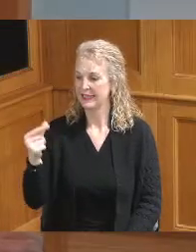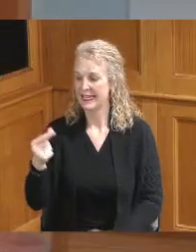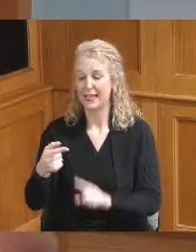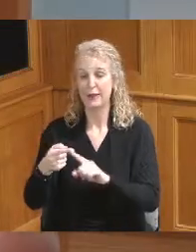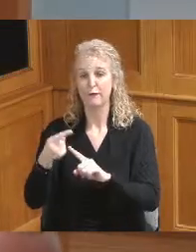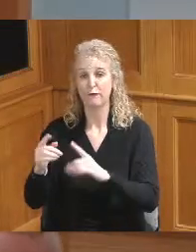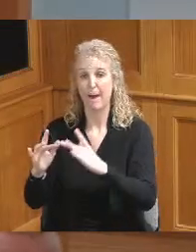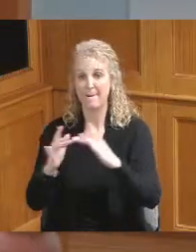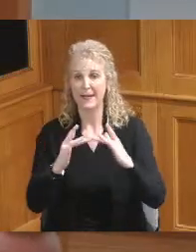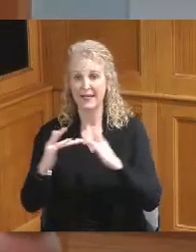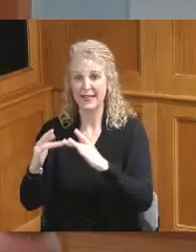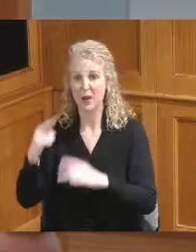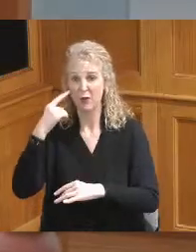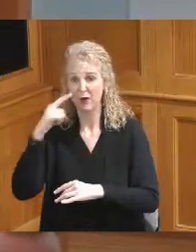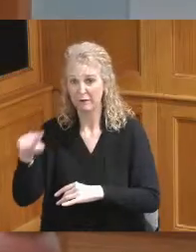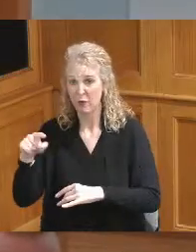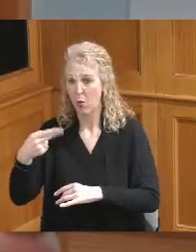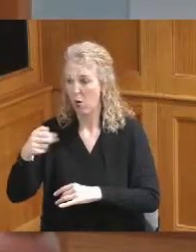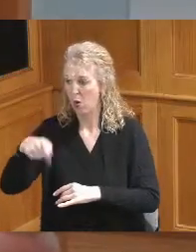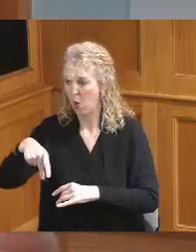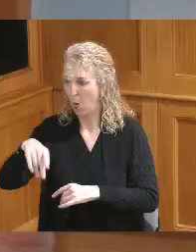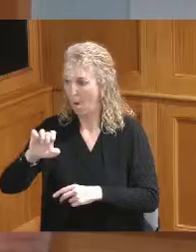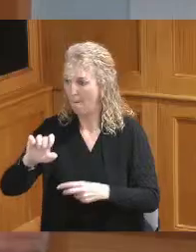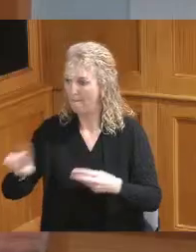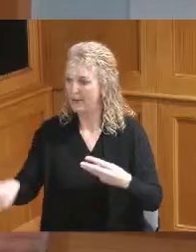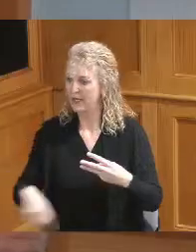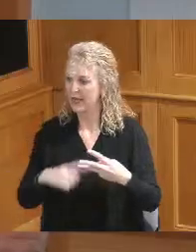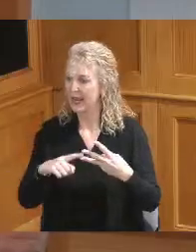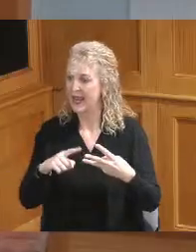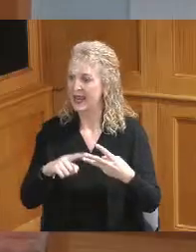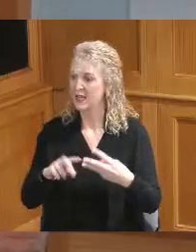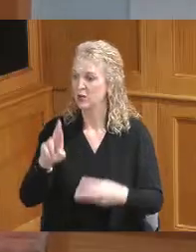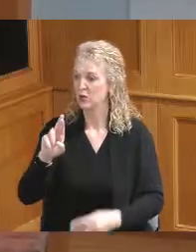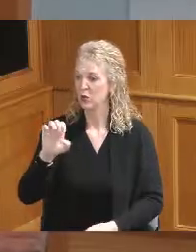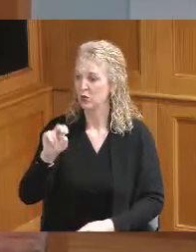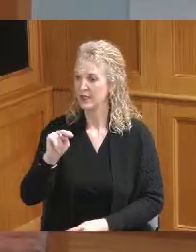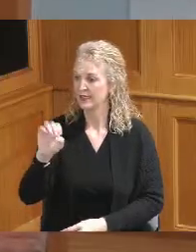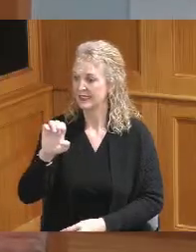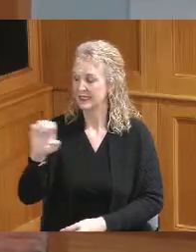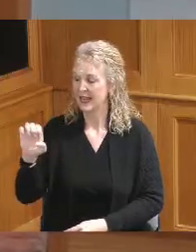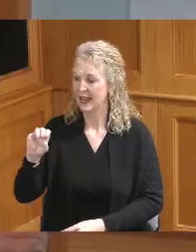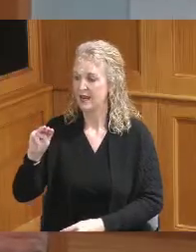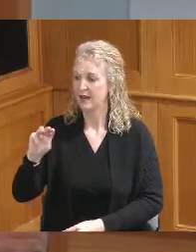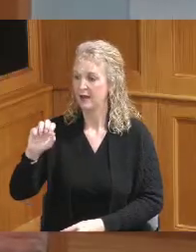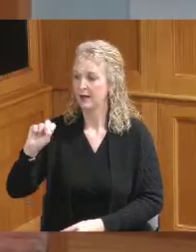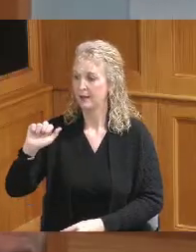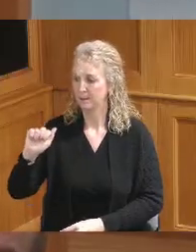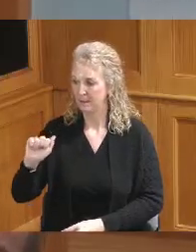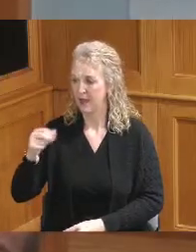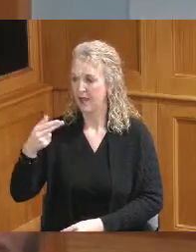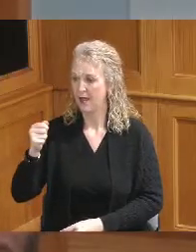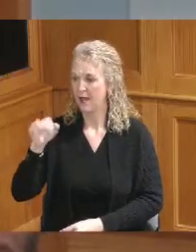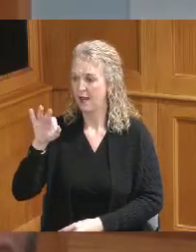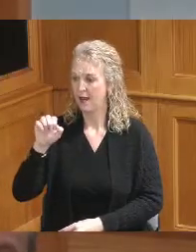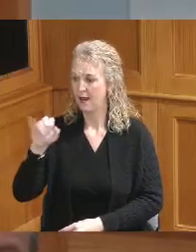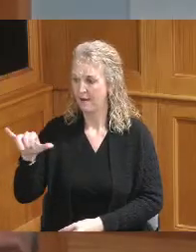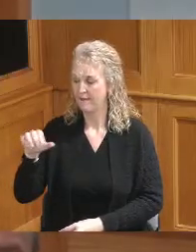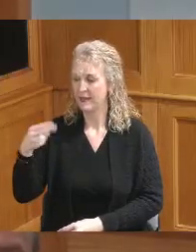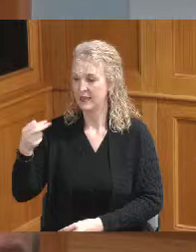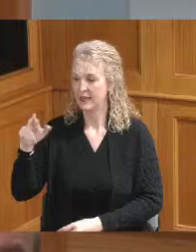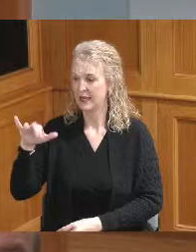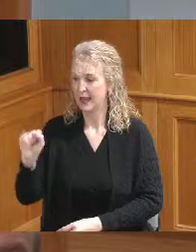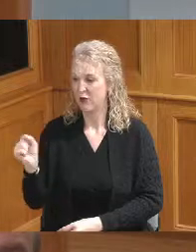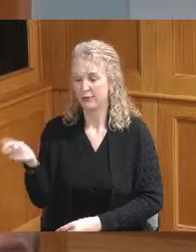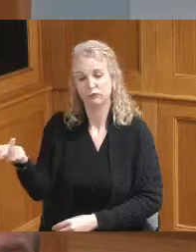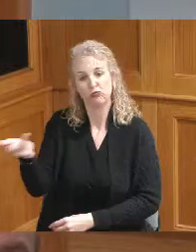and Renee Mojave Harris with Closing the Health Gap. And they all offered some of the stories about the work that we